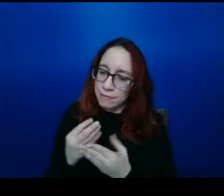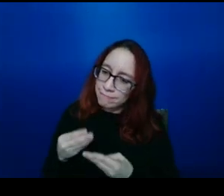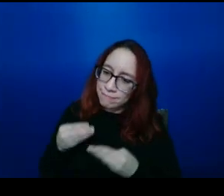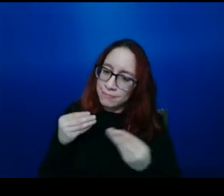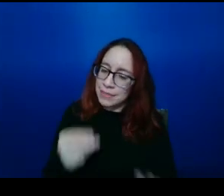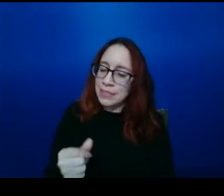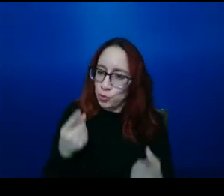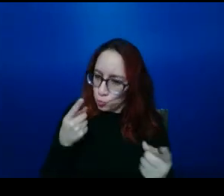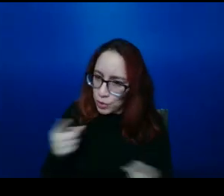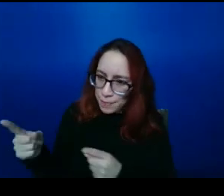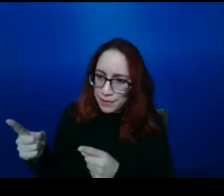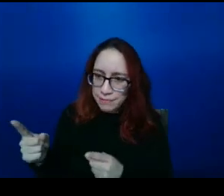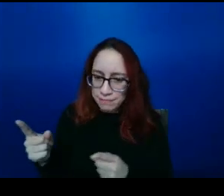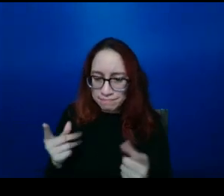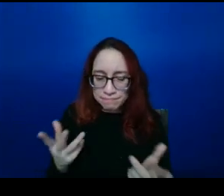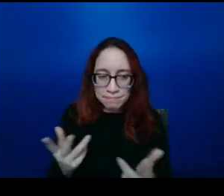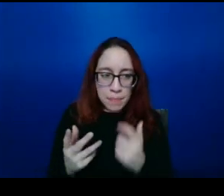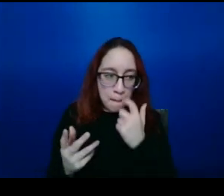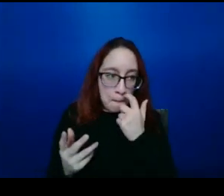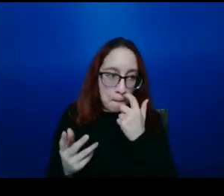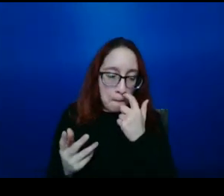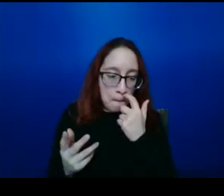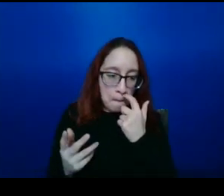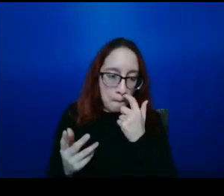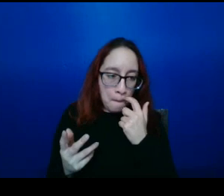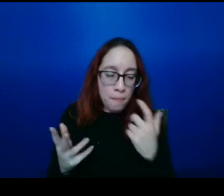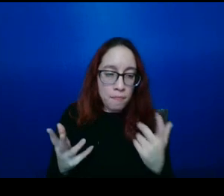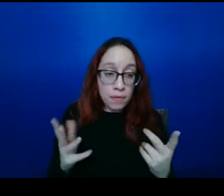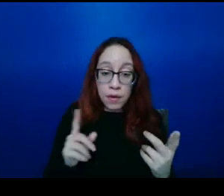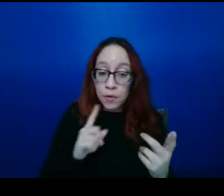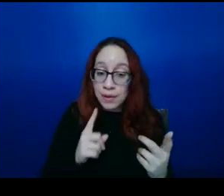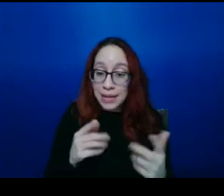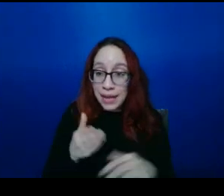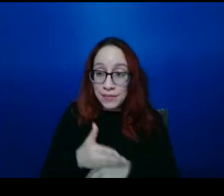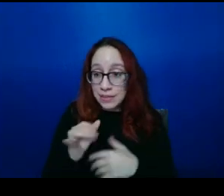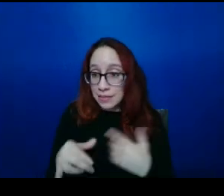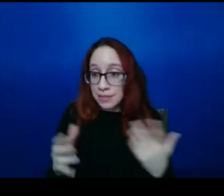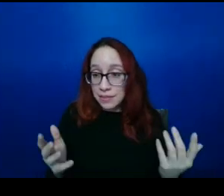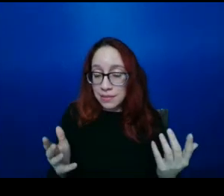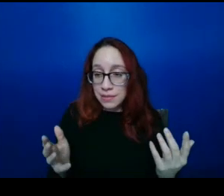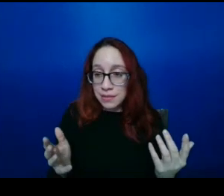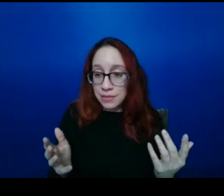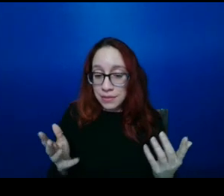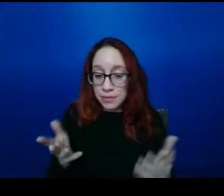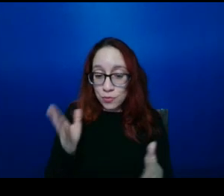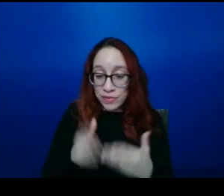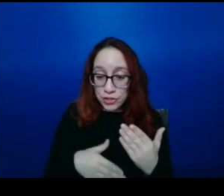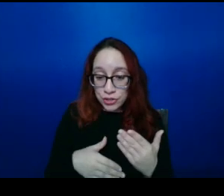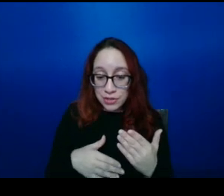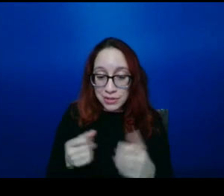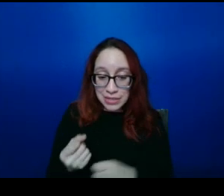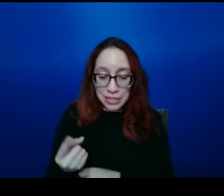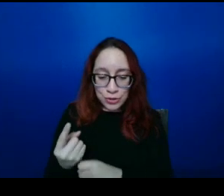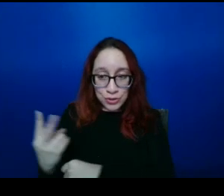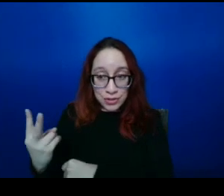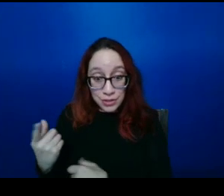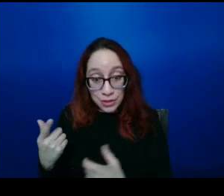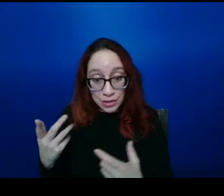really happening. All of these things are, and frankly, after this one is wrapped up in the next year or two, while